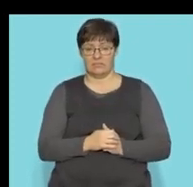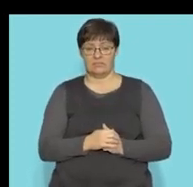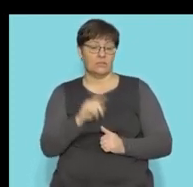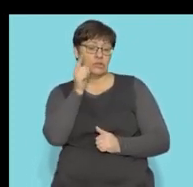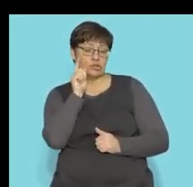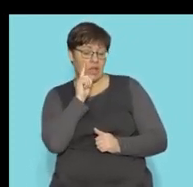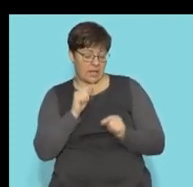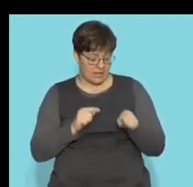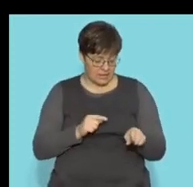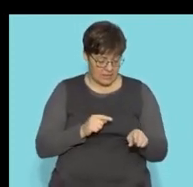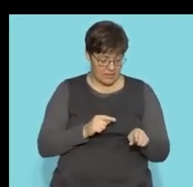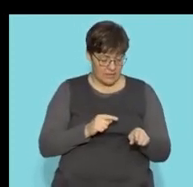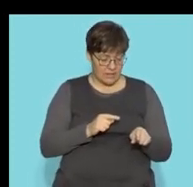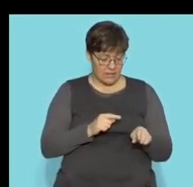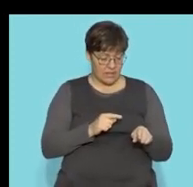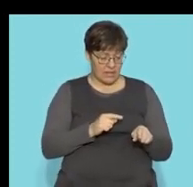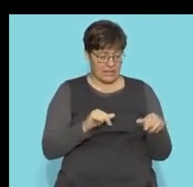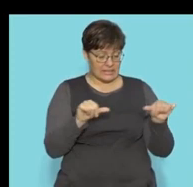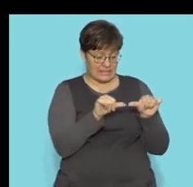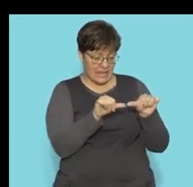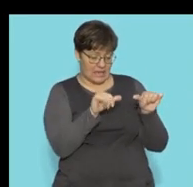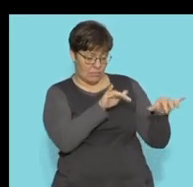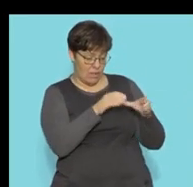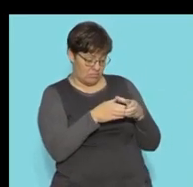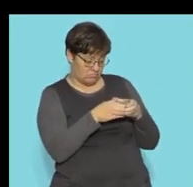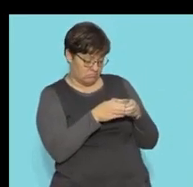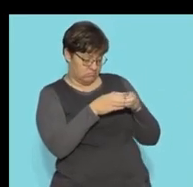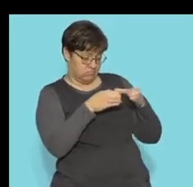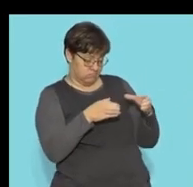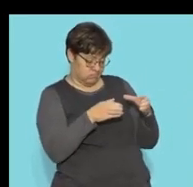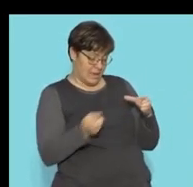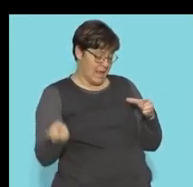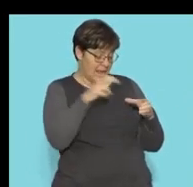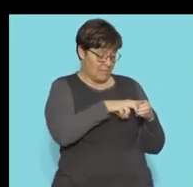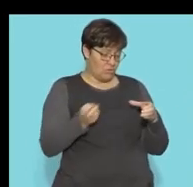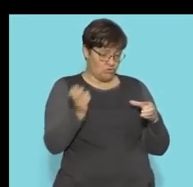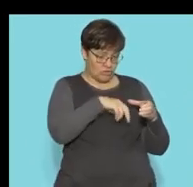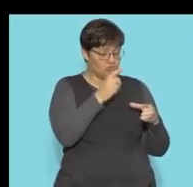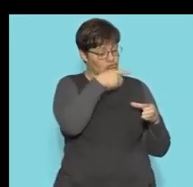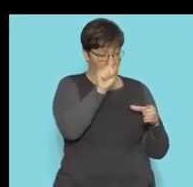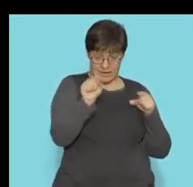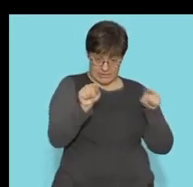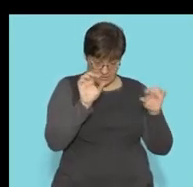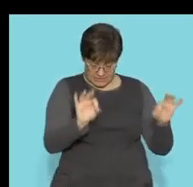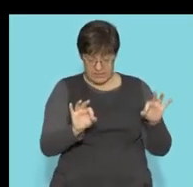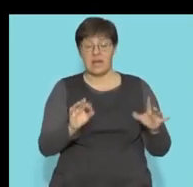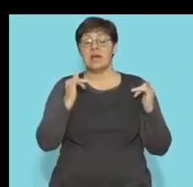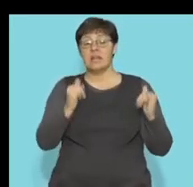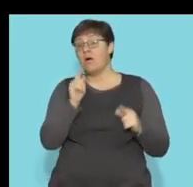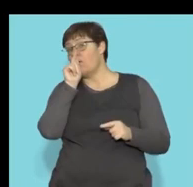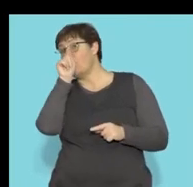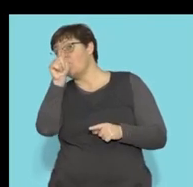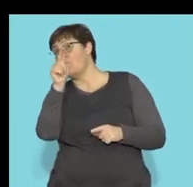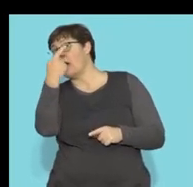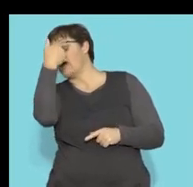it. Increasing the size of a population, immigration. That looks right. Now I'm going to follow